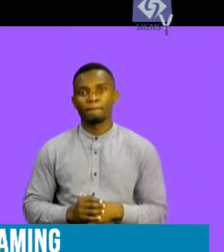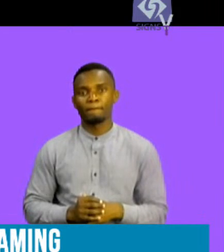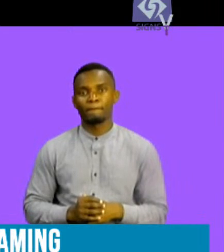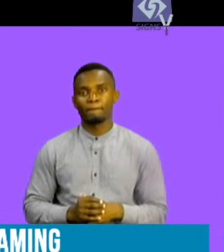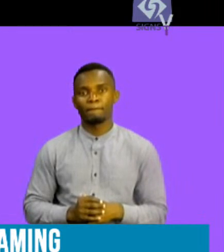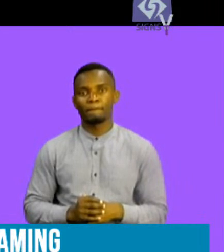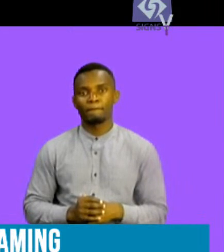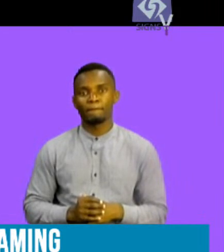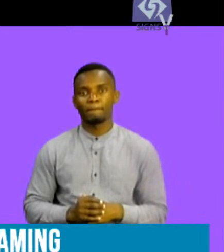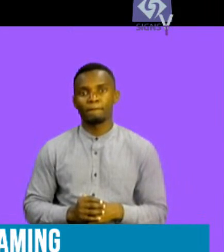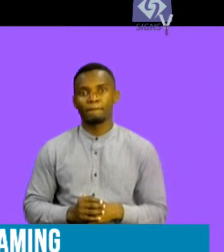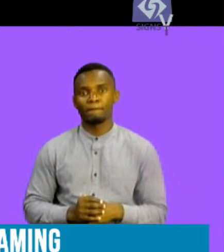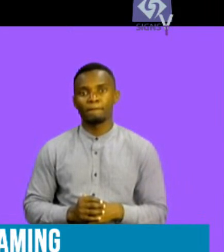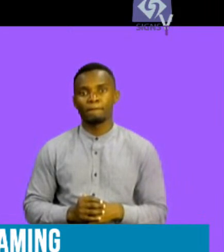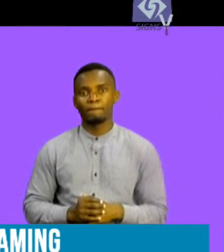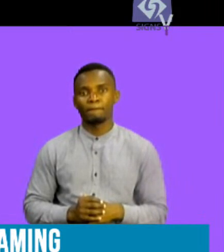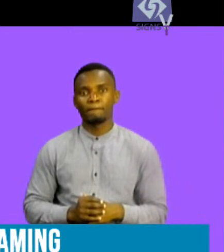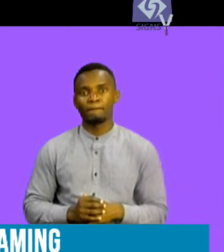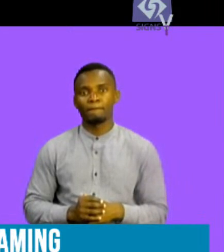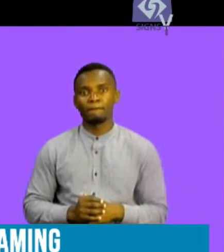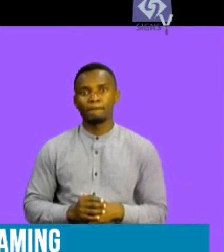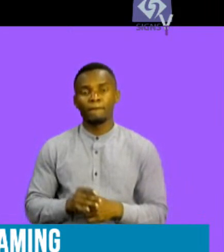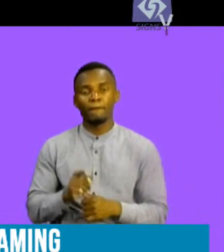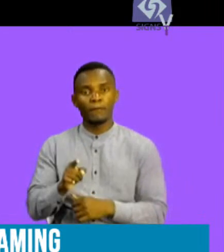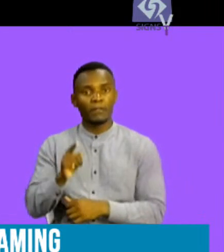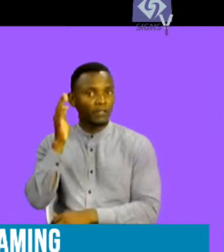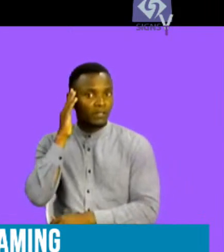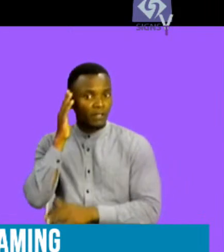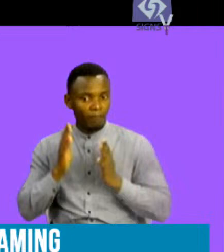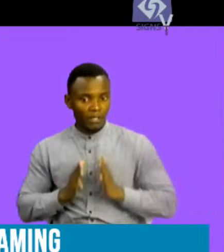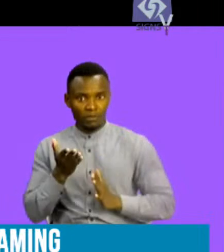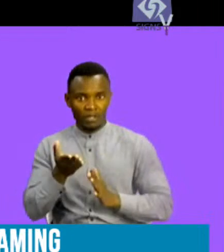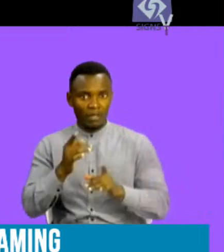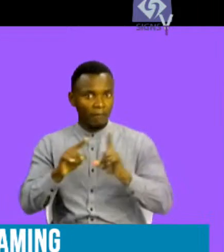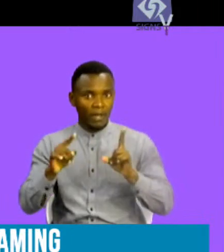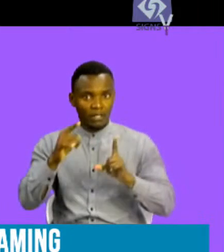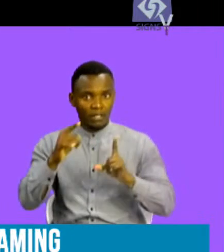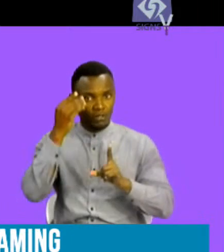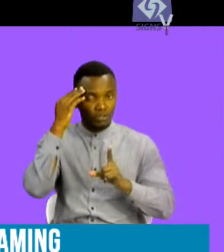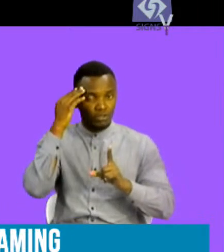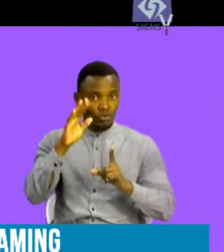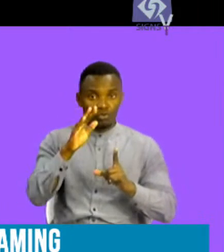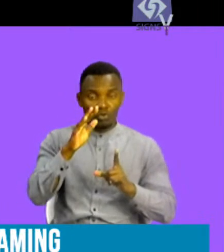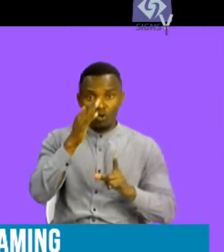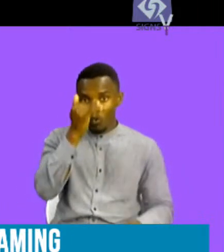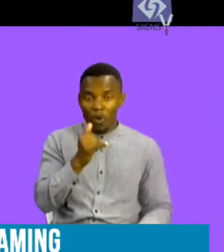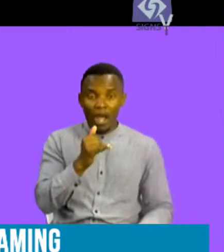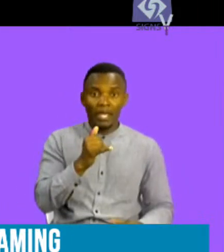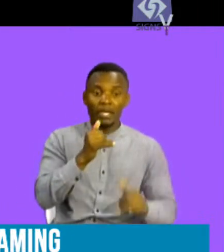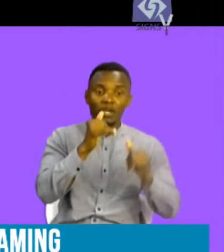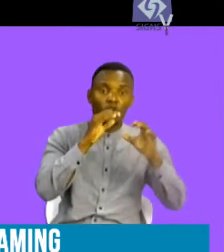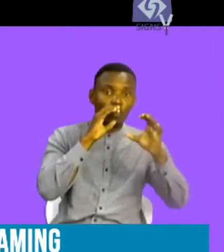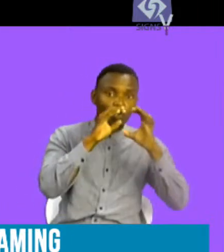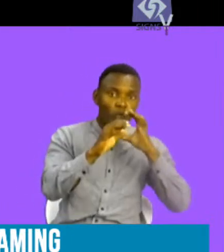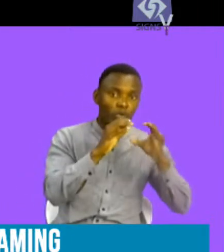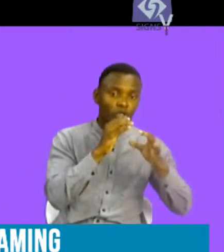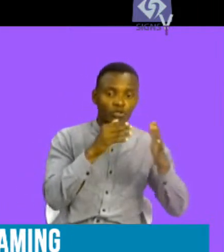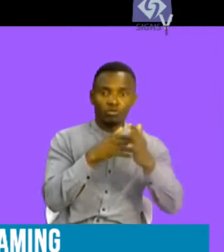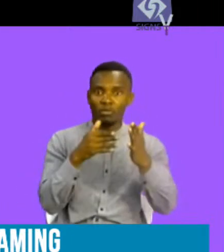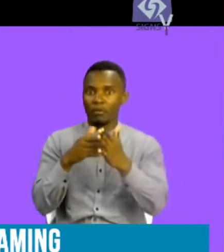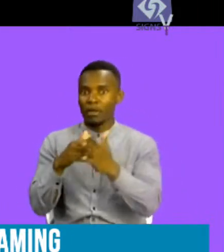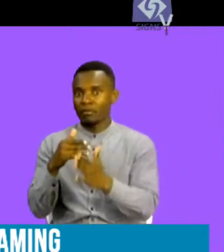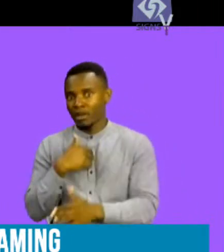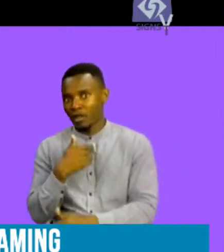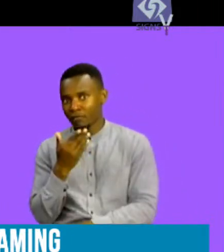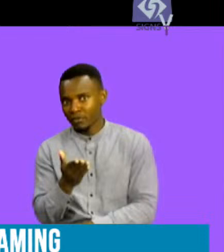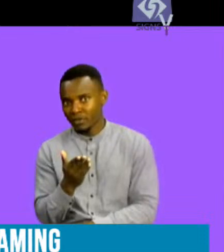just there, but not aware of what is going on. The communication. There is the communication barrier, and also